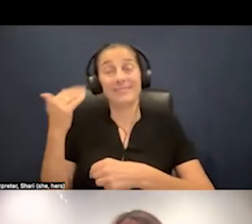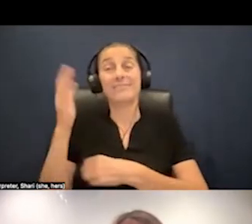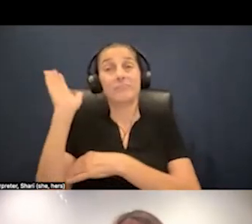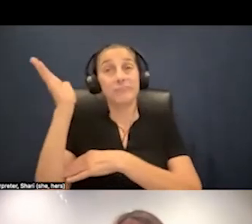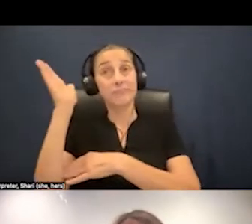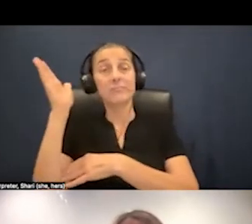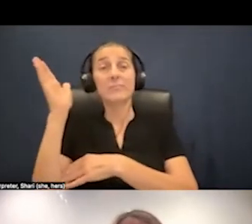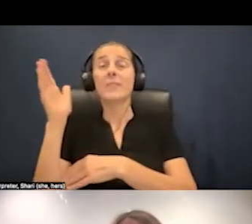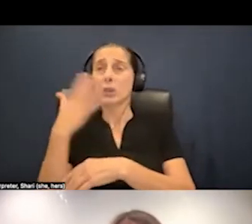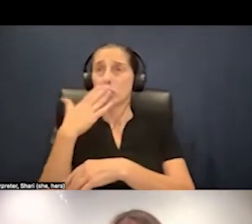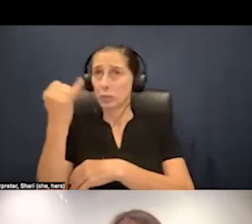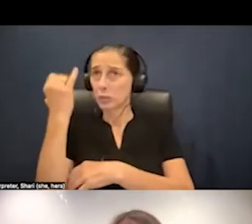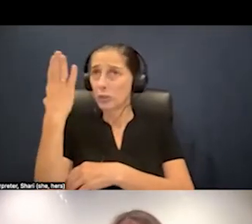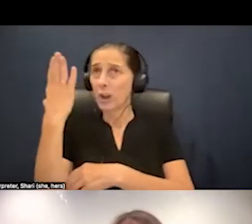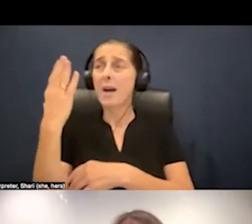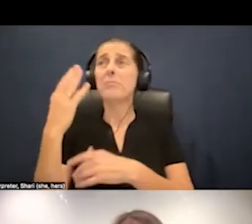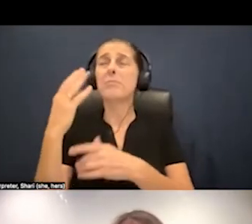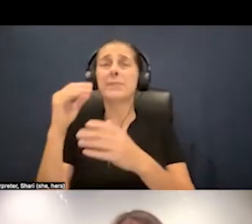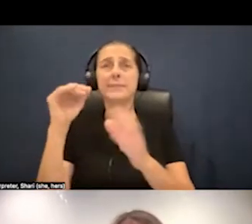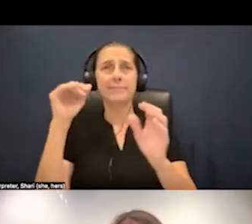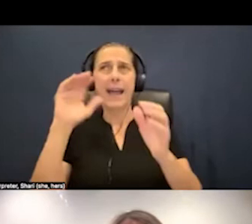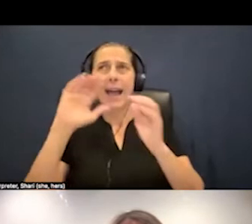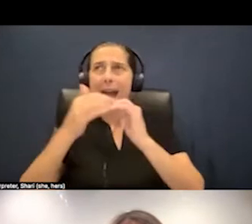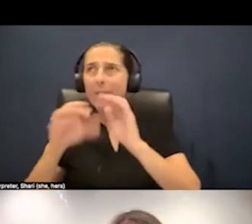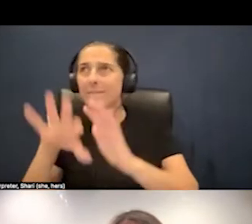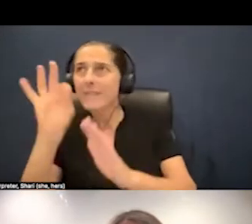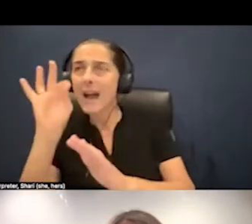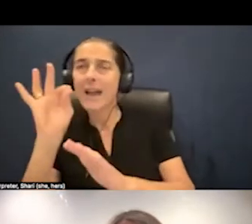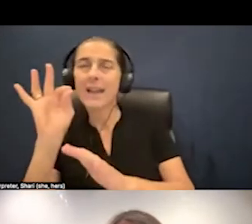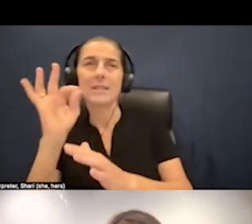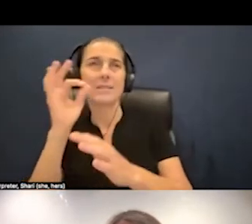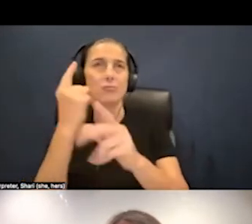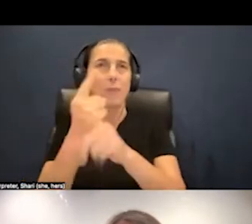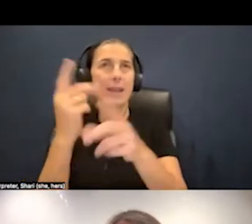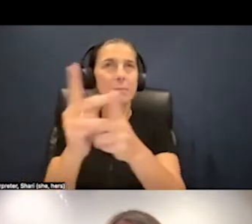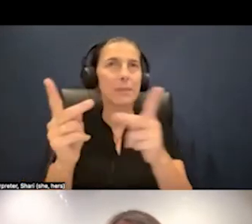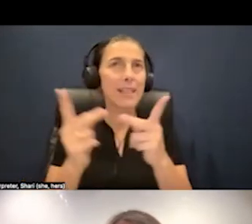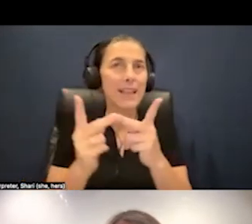you can find other clinicians or how you can find other places to go.